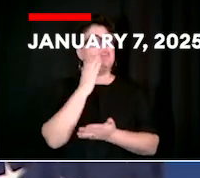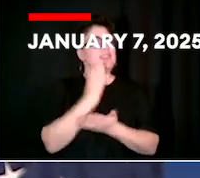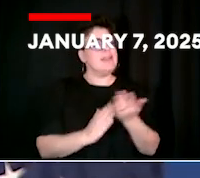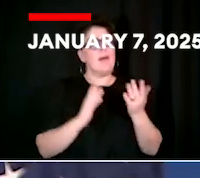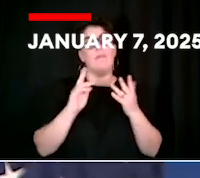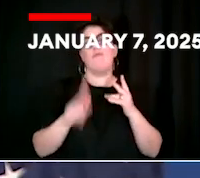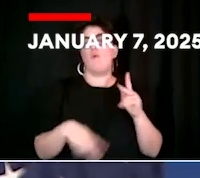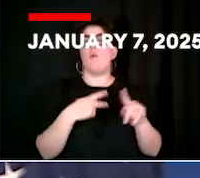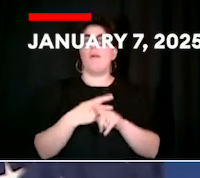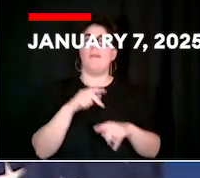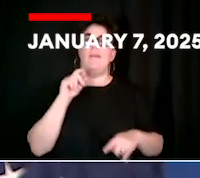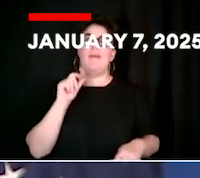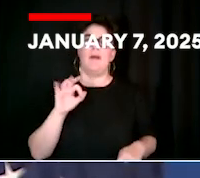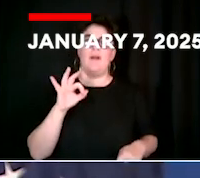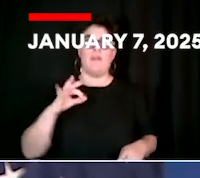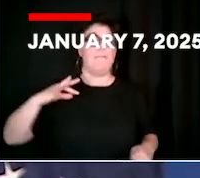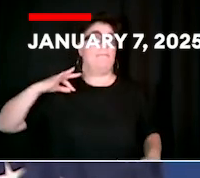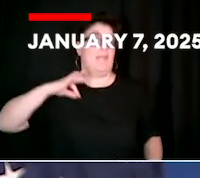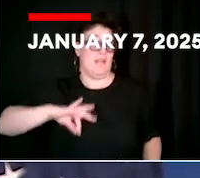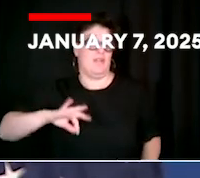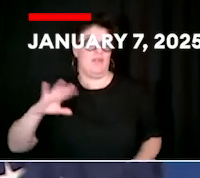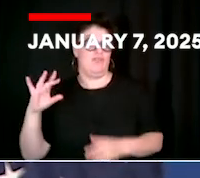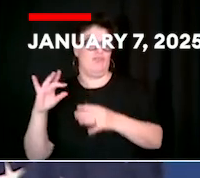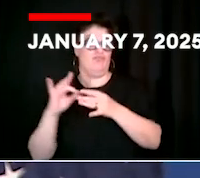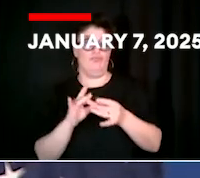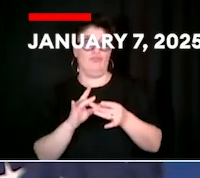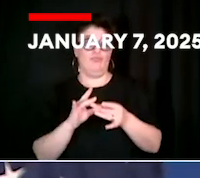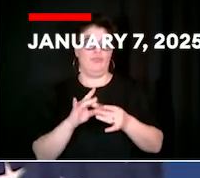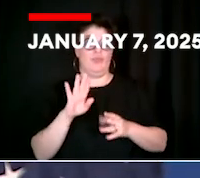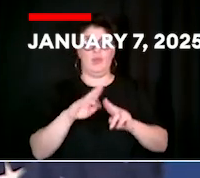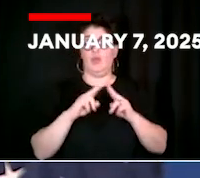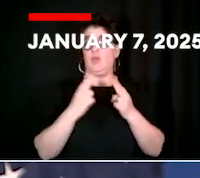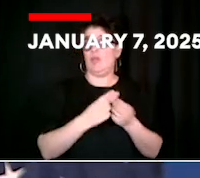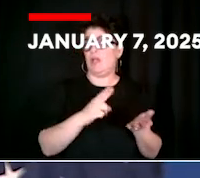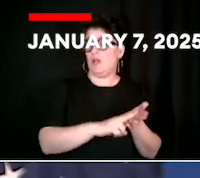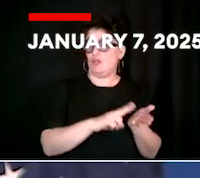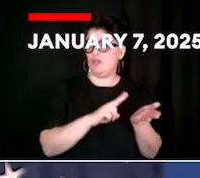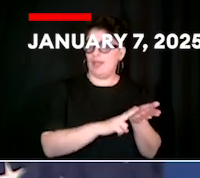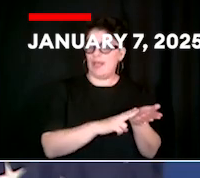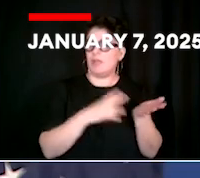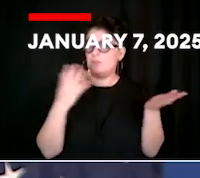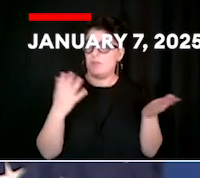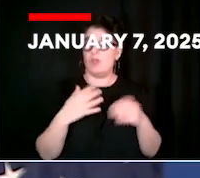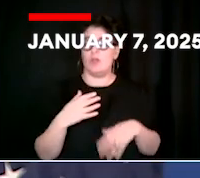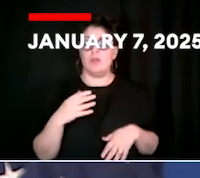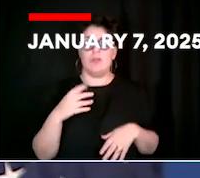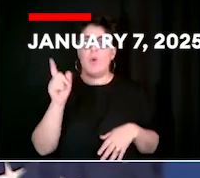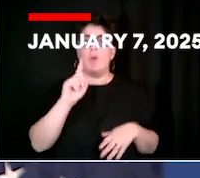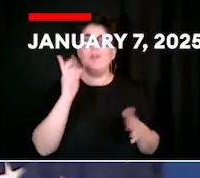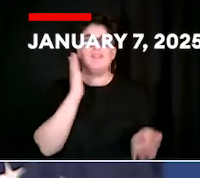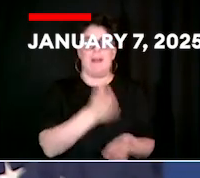of benefits that's attached to their union contracts. And so it's like, where do you stop?